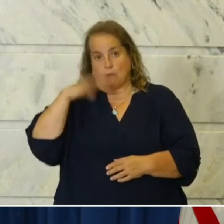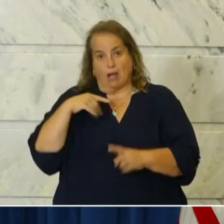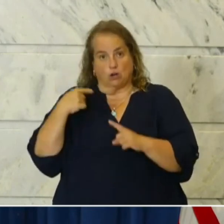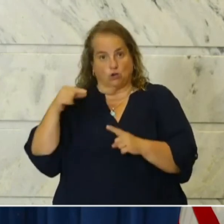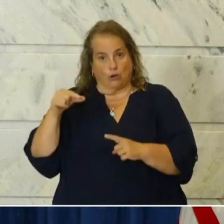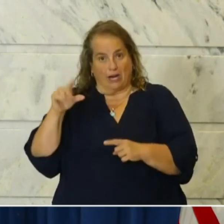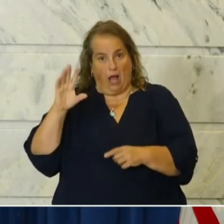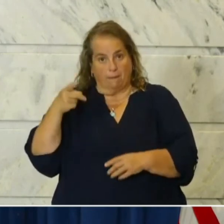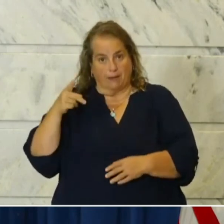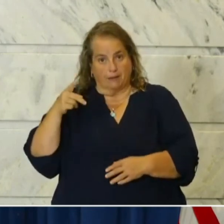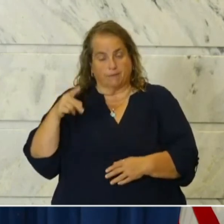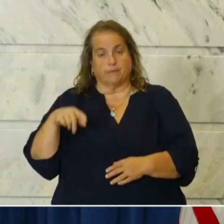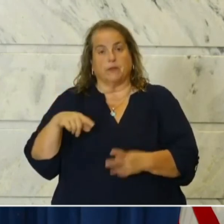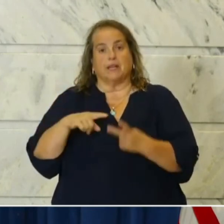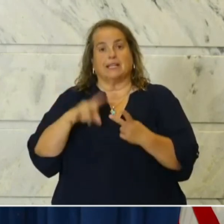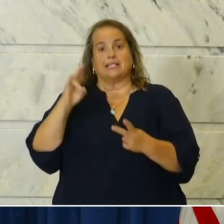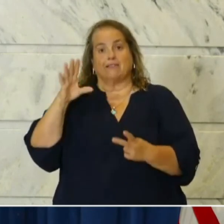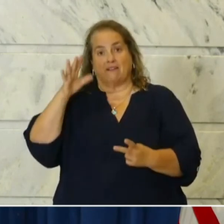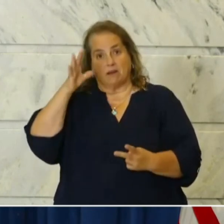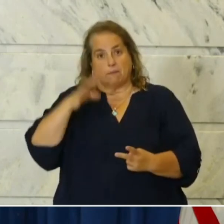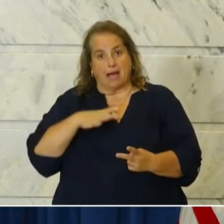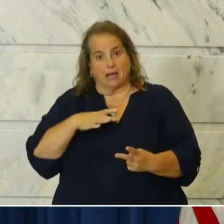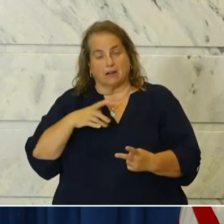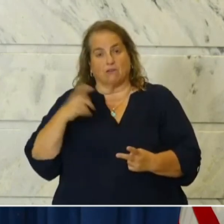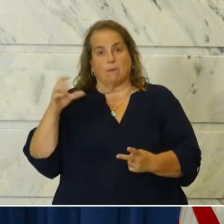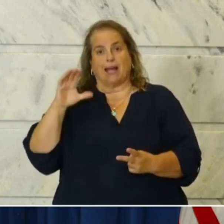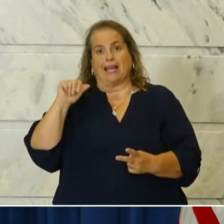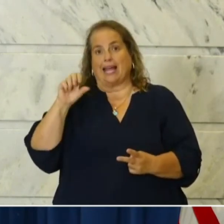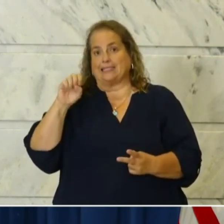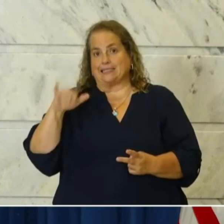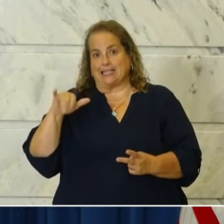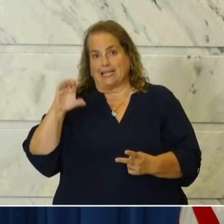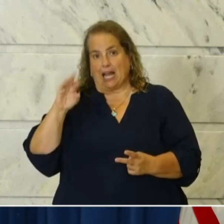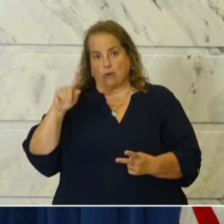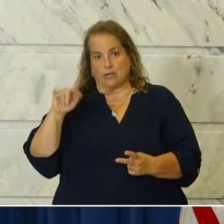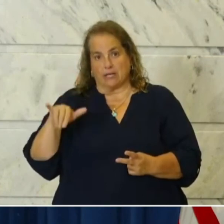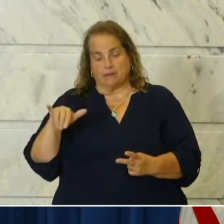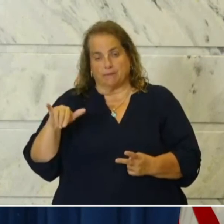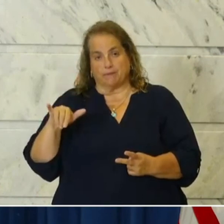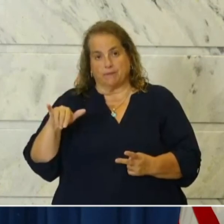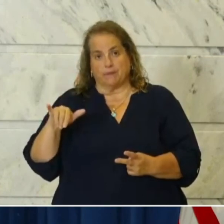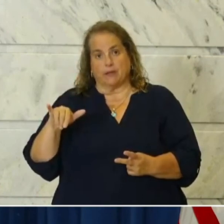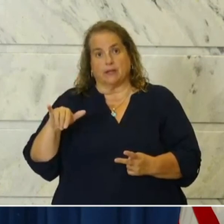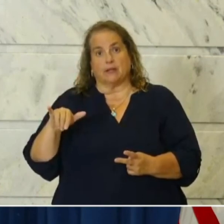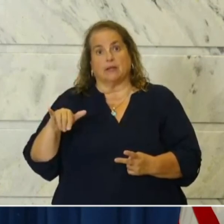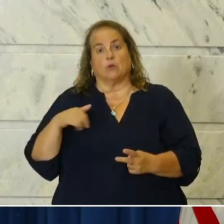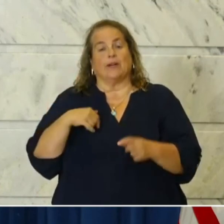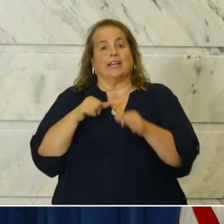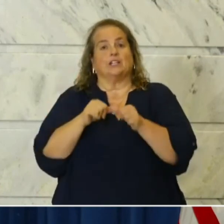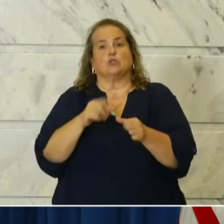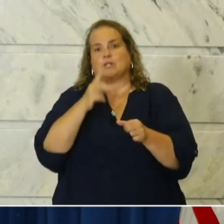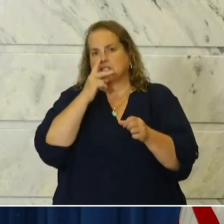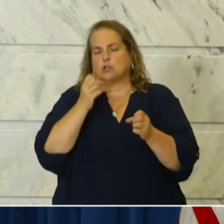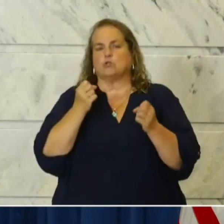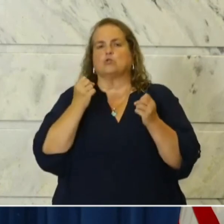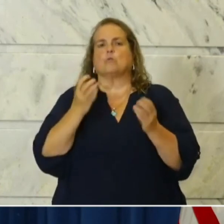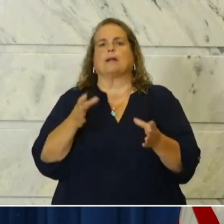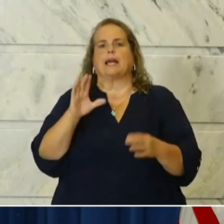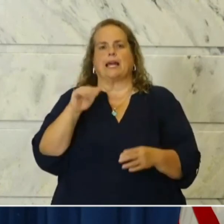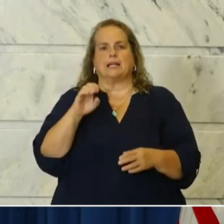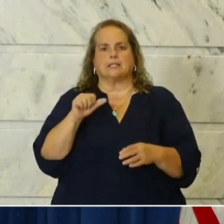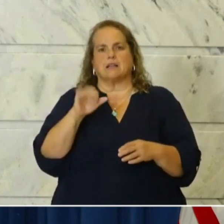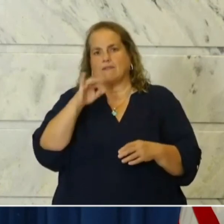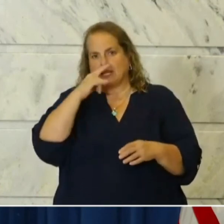County, and a 75-year-old man from Casey County. Continue to see far too many cases of kids